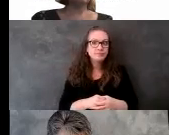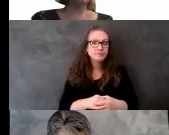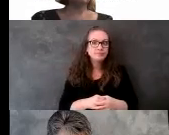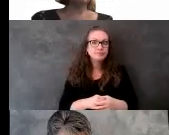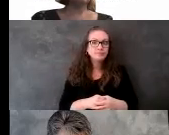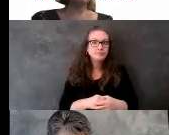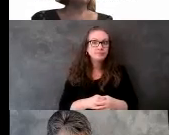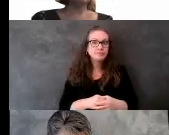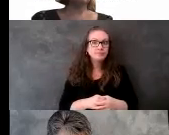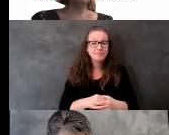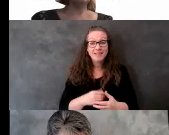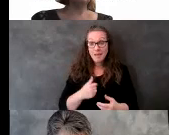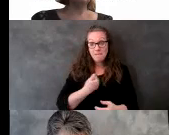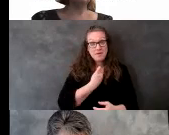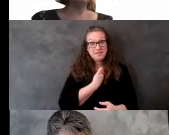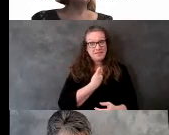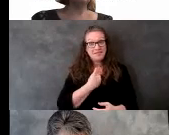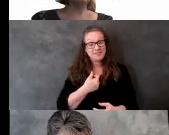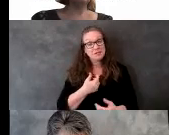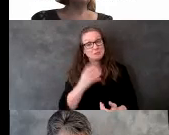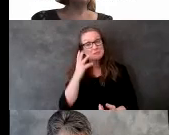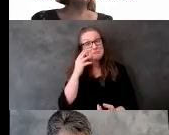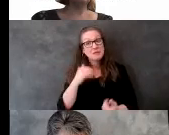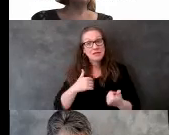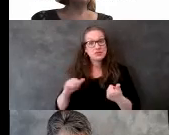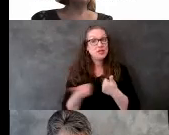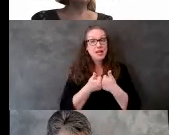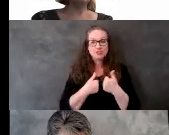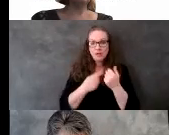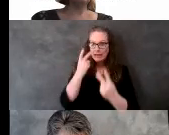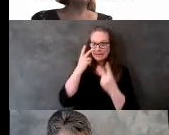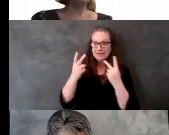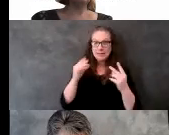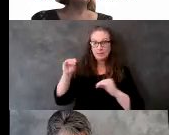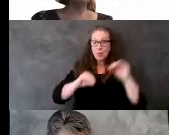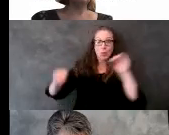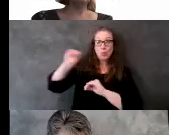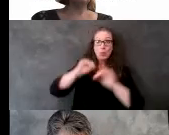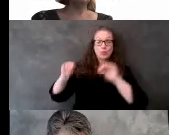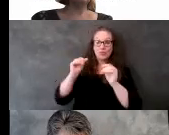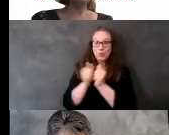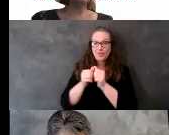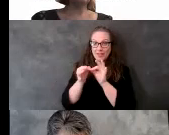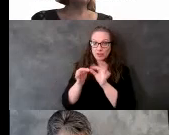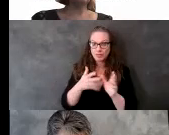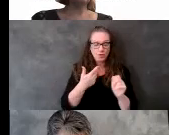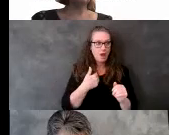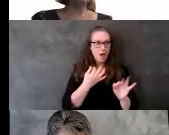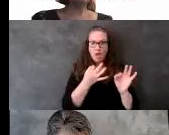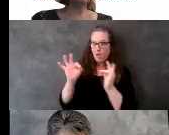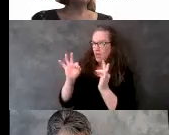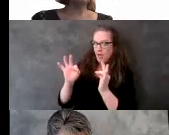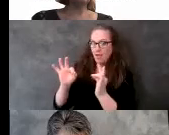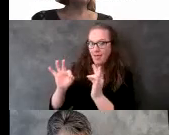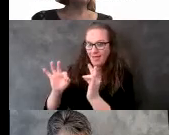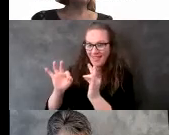personally extremely challenging because all the activity is with the interpreters and your eye kind of wants to go to where the motion is, but it's